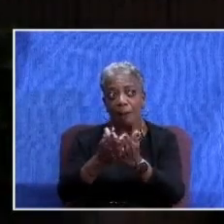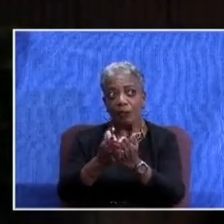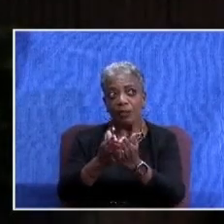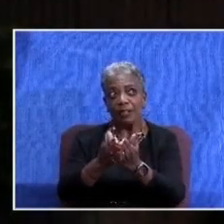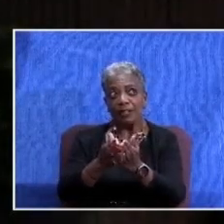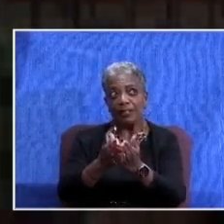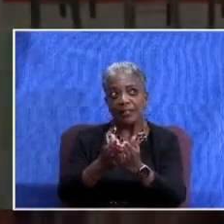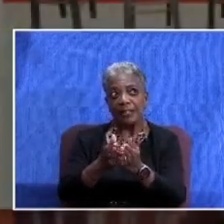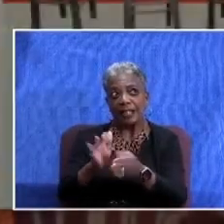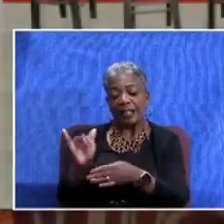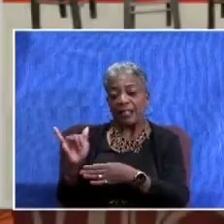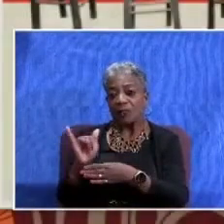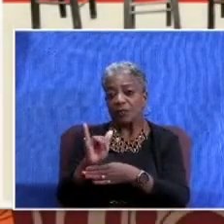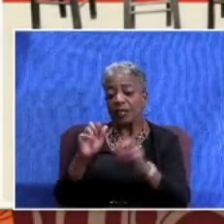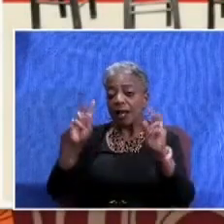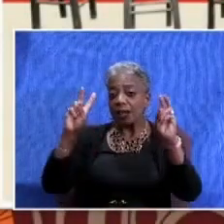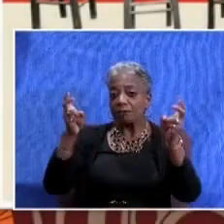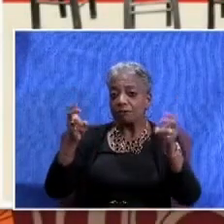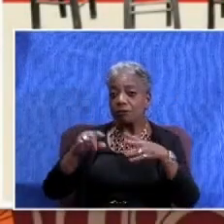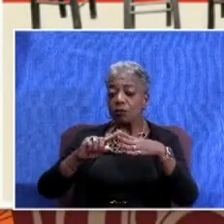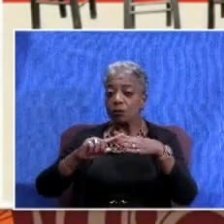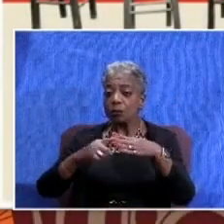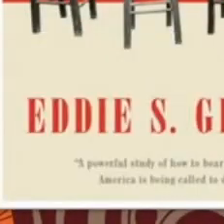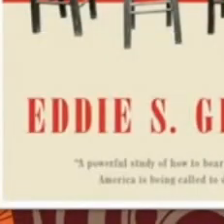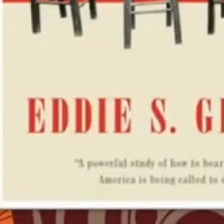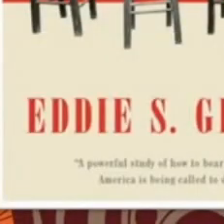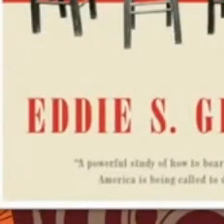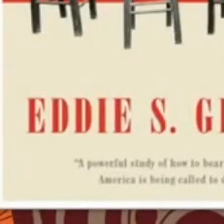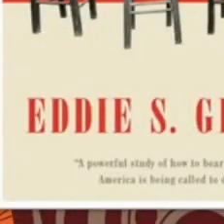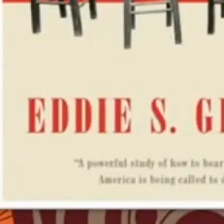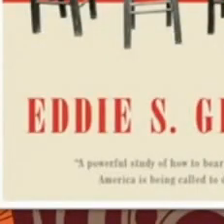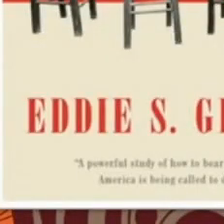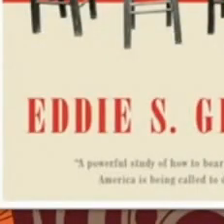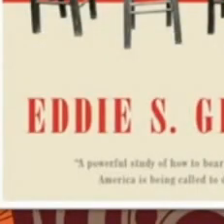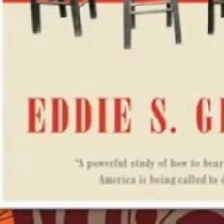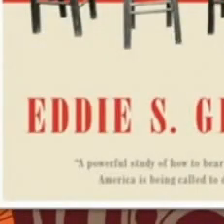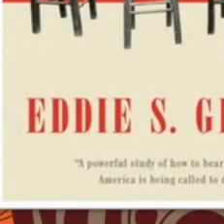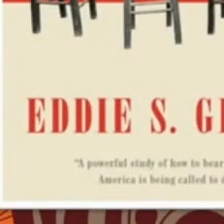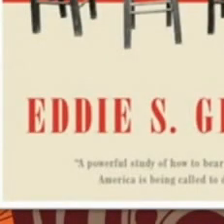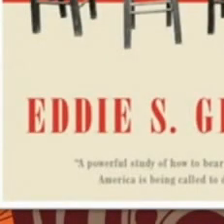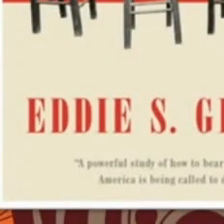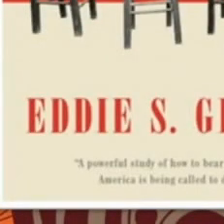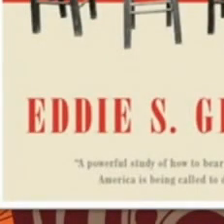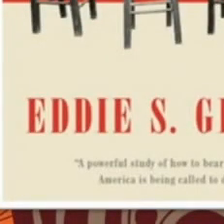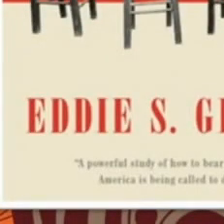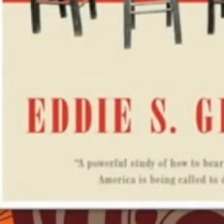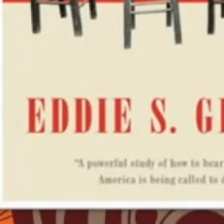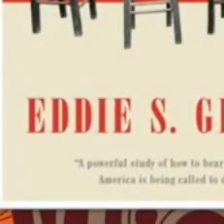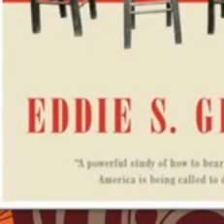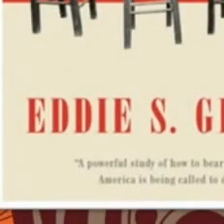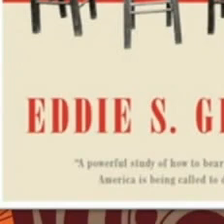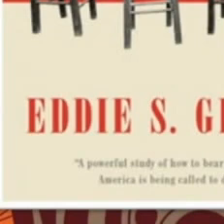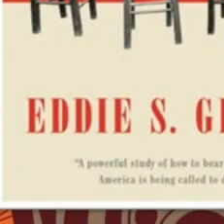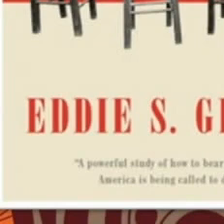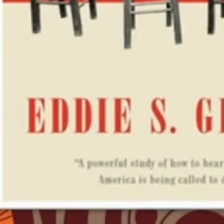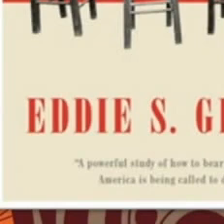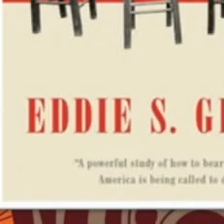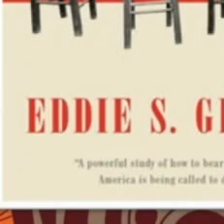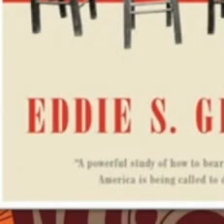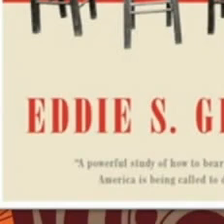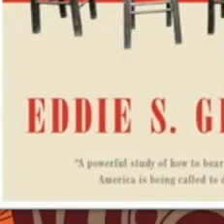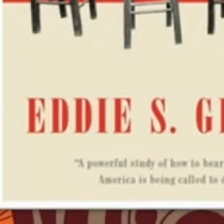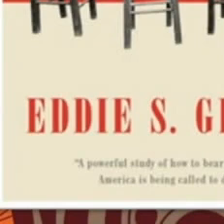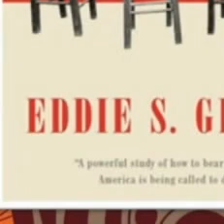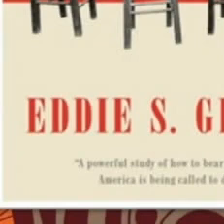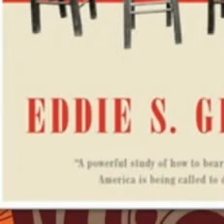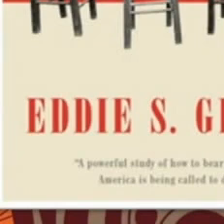podcast just with our men after reading the book. Eddie Gall, brilliant. He says, the United States is in a bitter battle